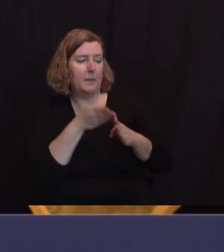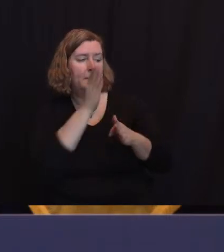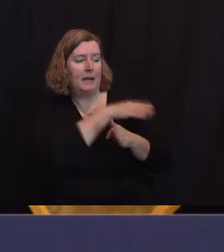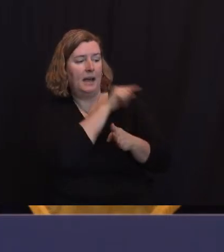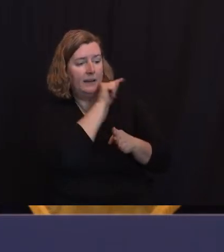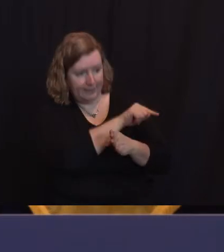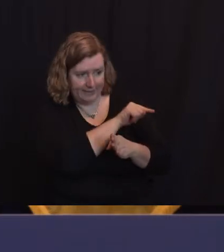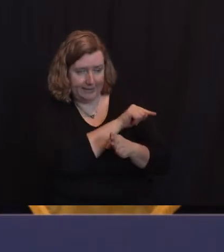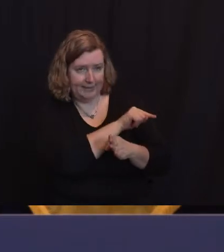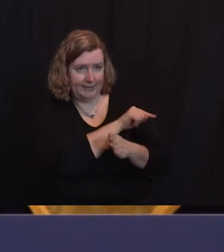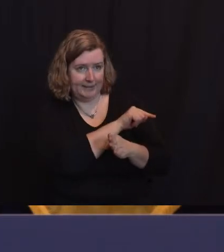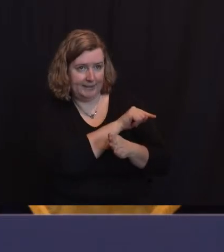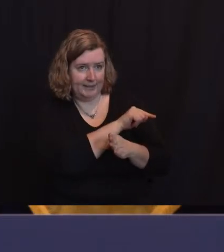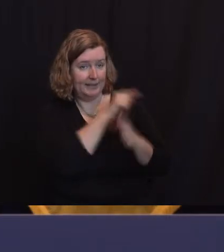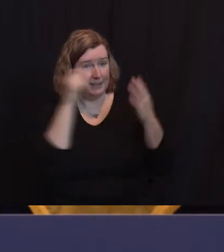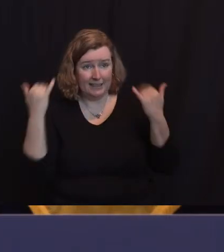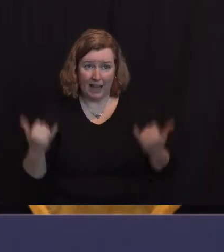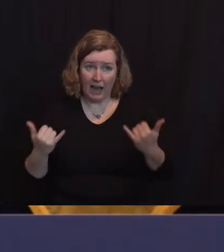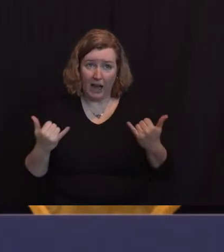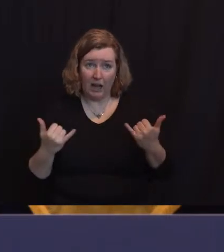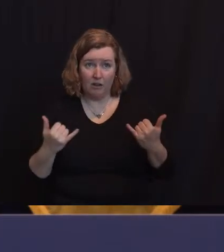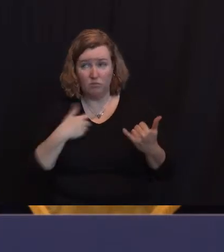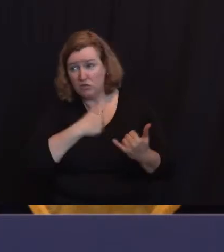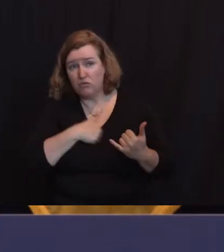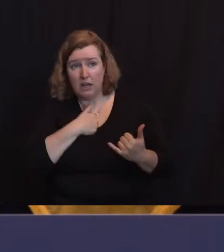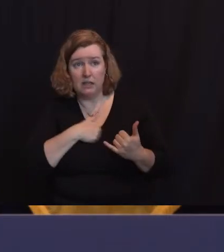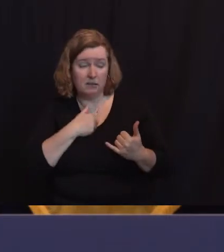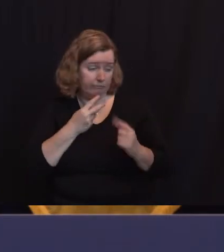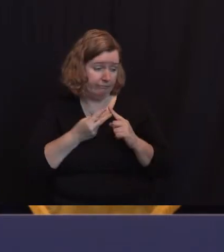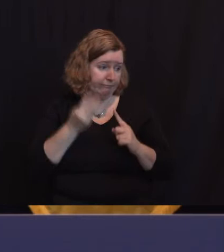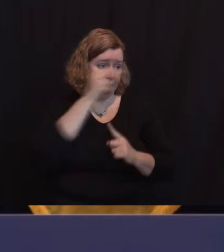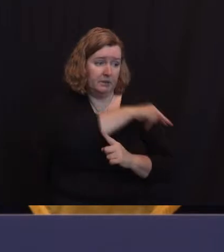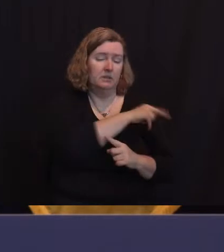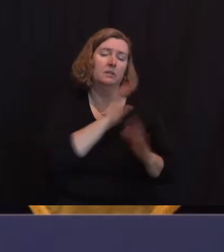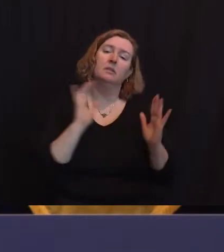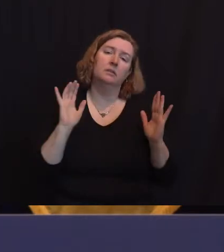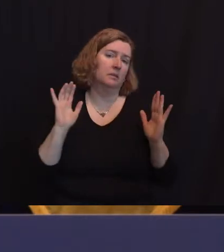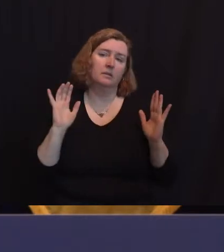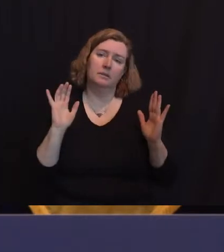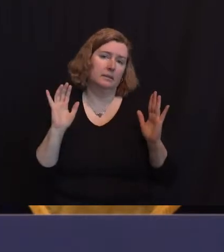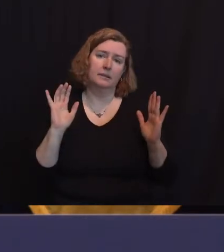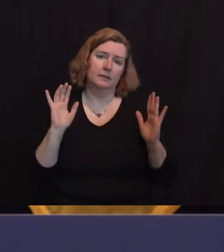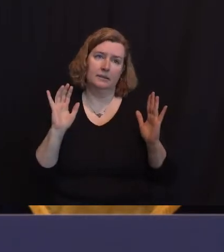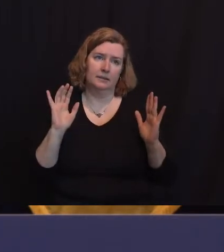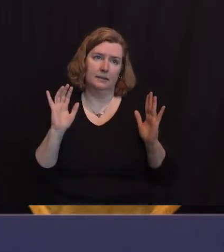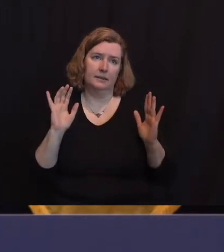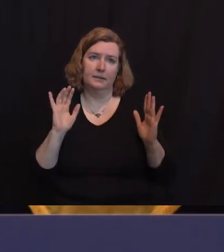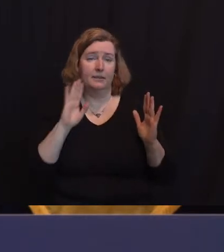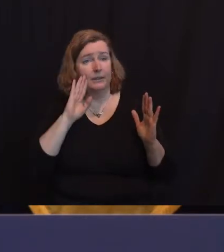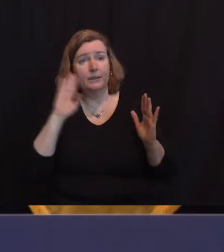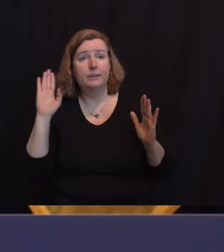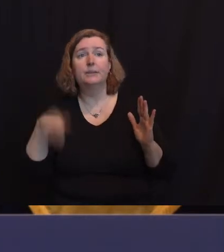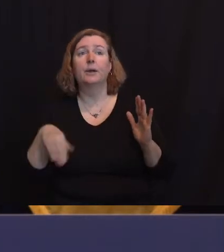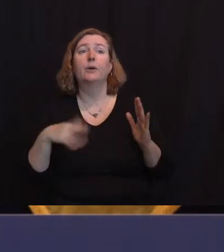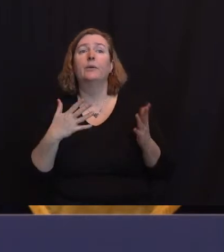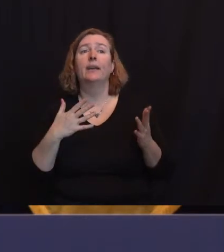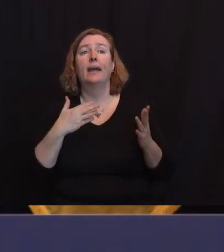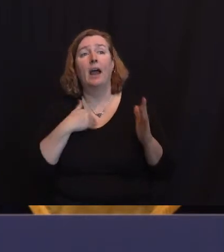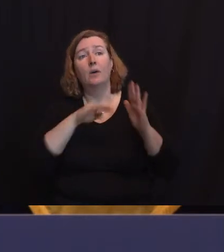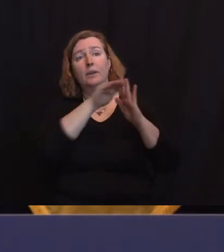and we make the best decisions we can based on that information. And again, the list of needs in this